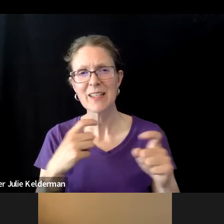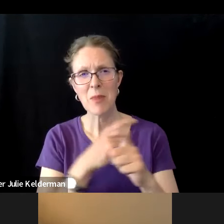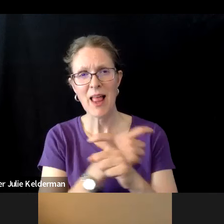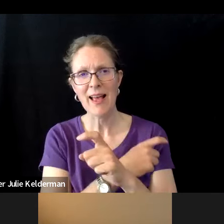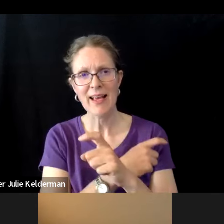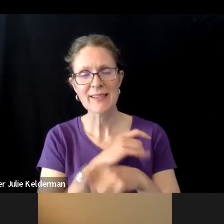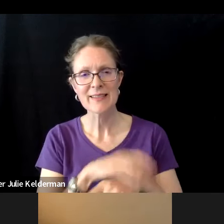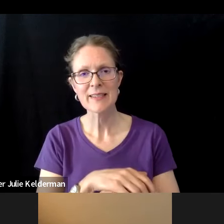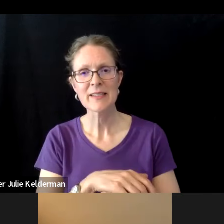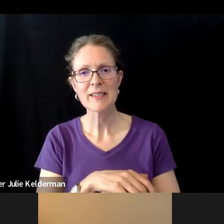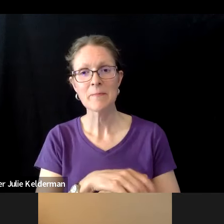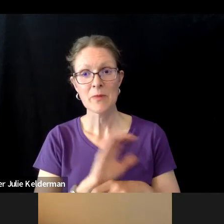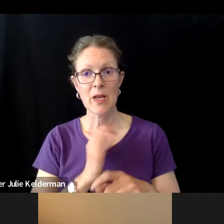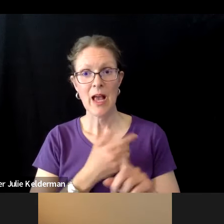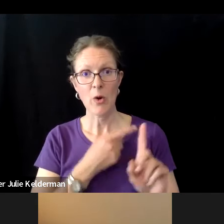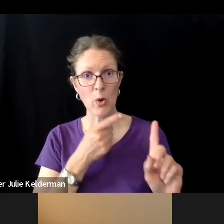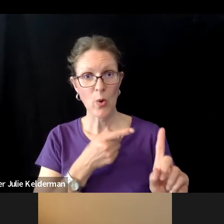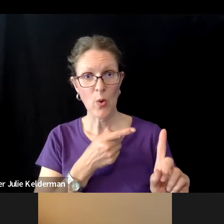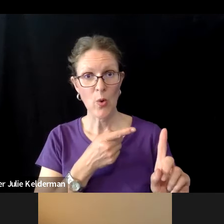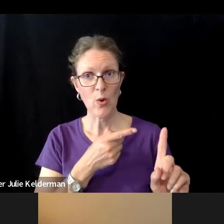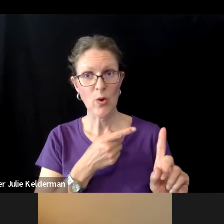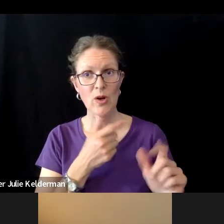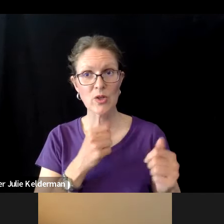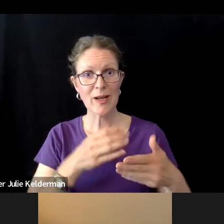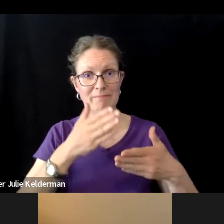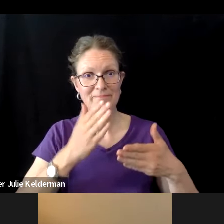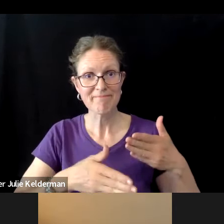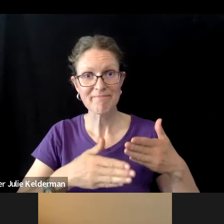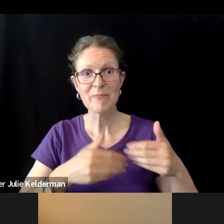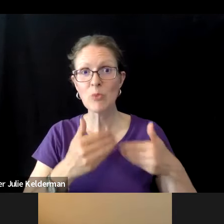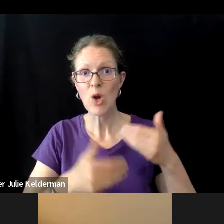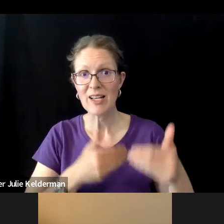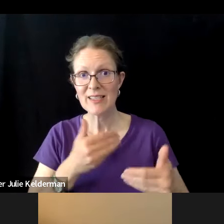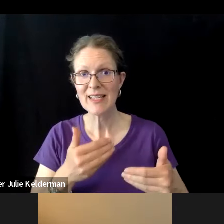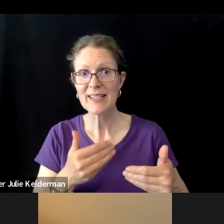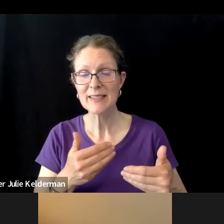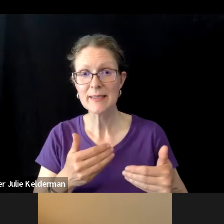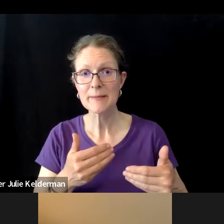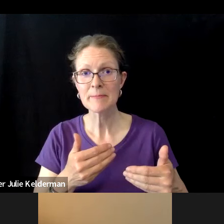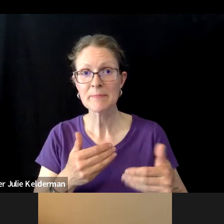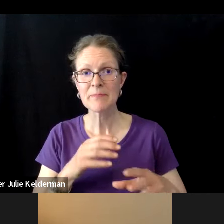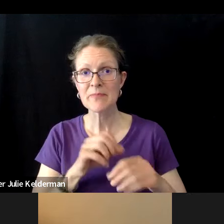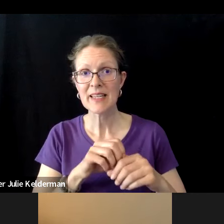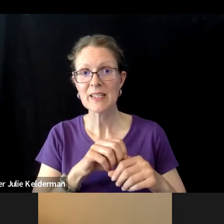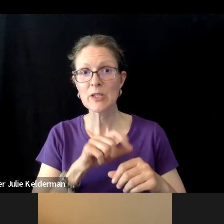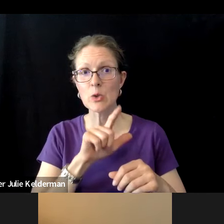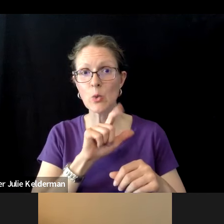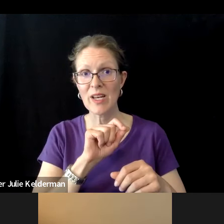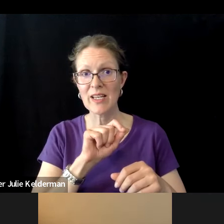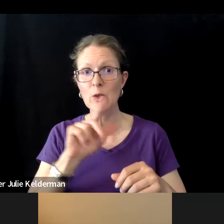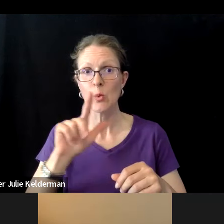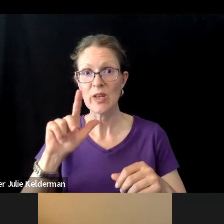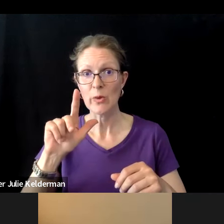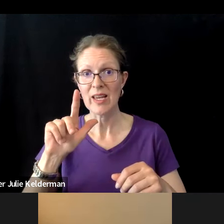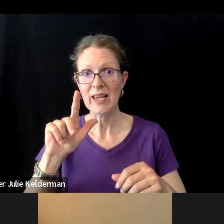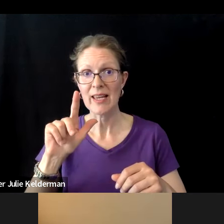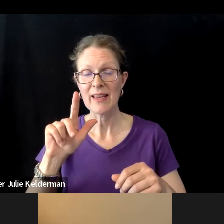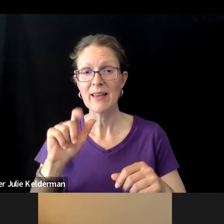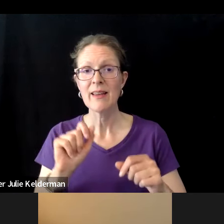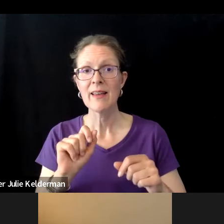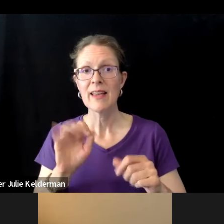So our goal would be to try to complete that process in 23. And then if we can